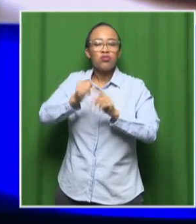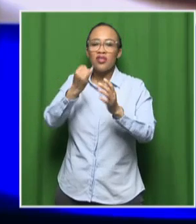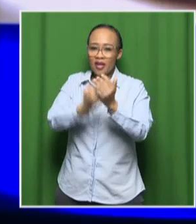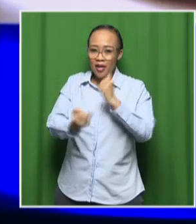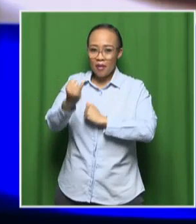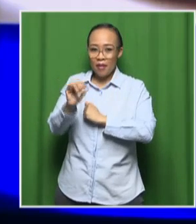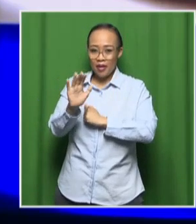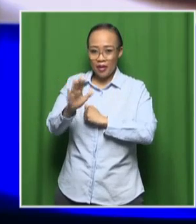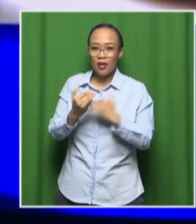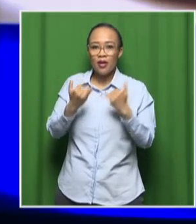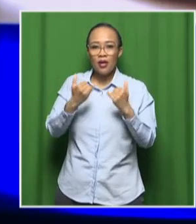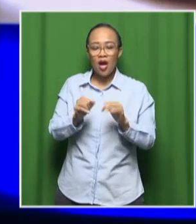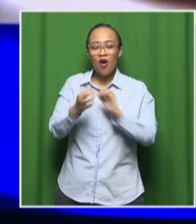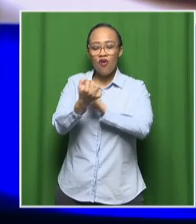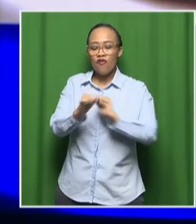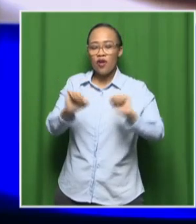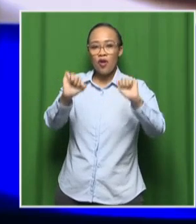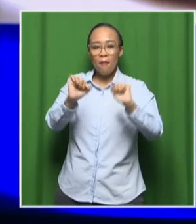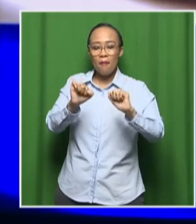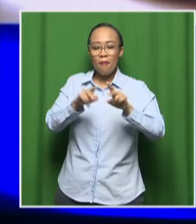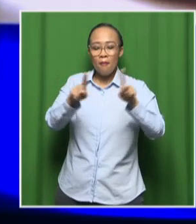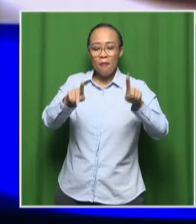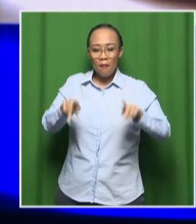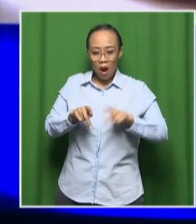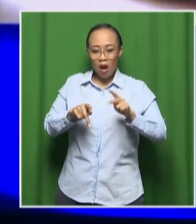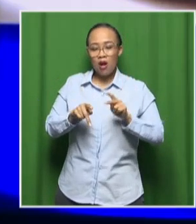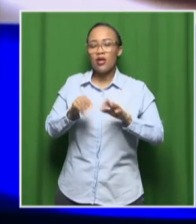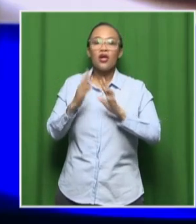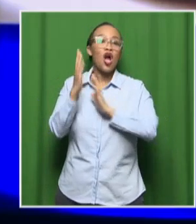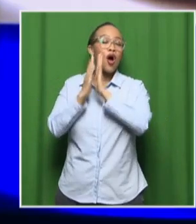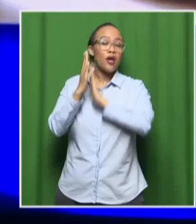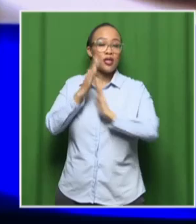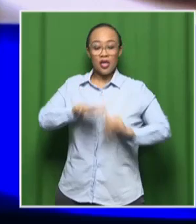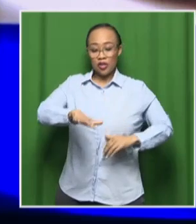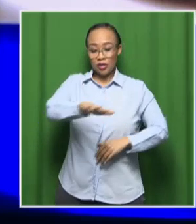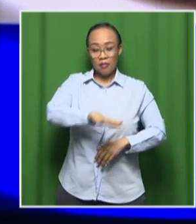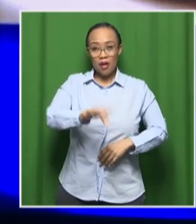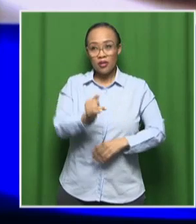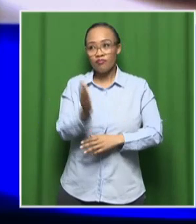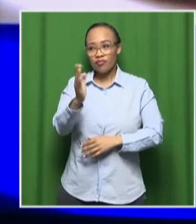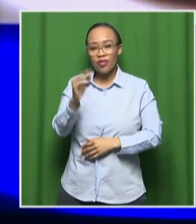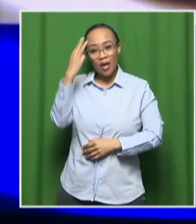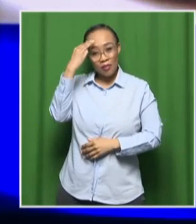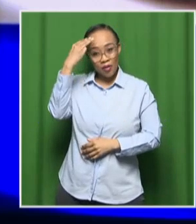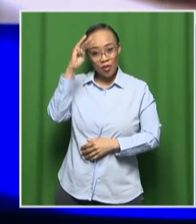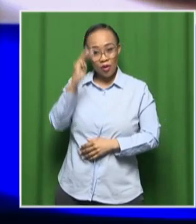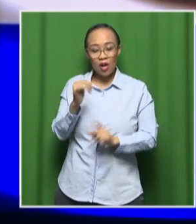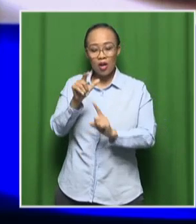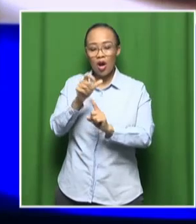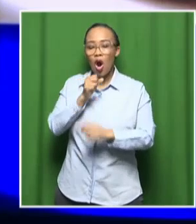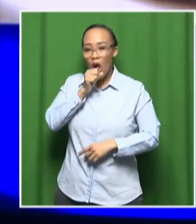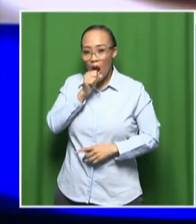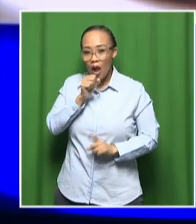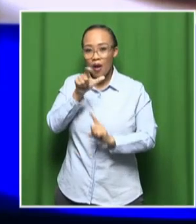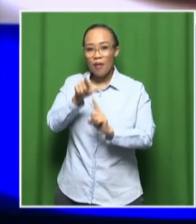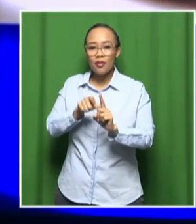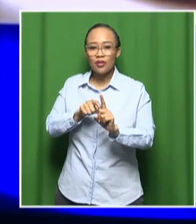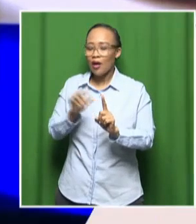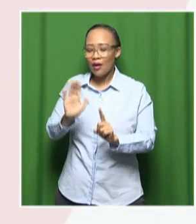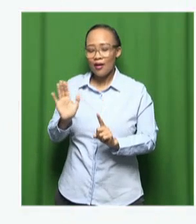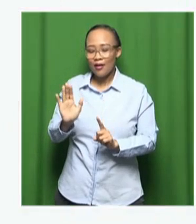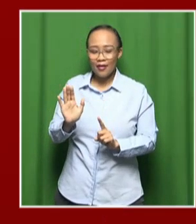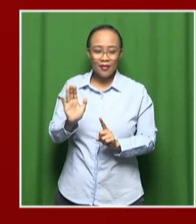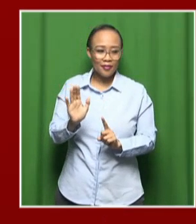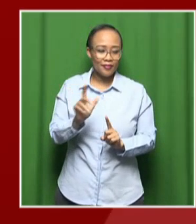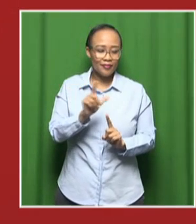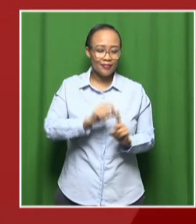Freedom Park Heritage Site and Museum in Pretoria. So let's catch up now with our reporter, and not reporter, she,